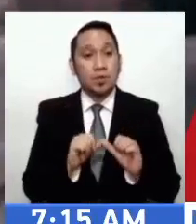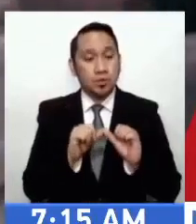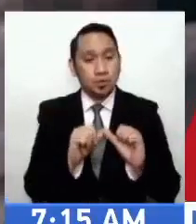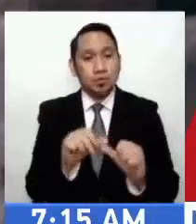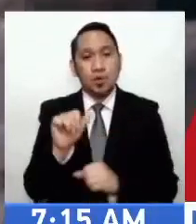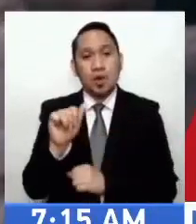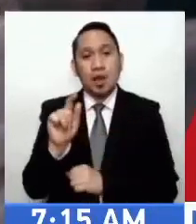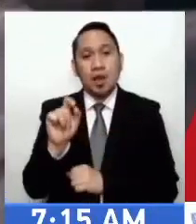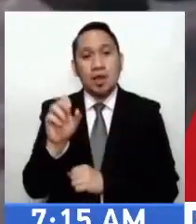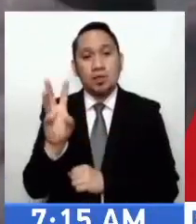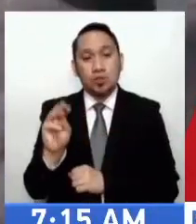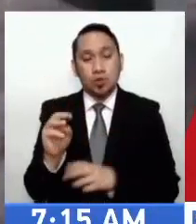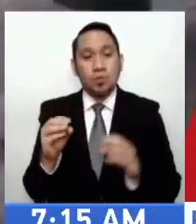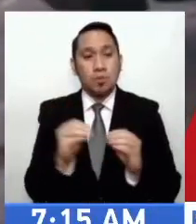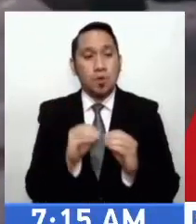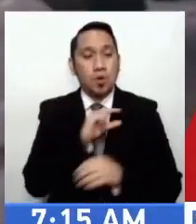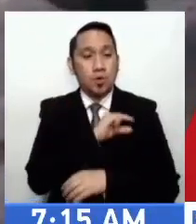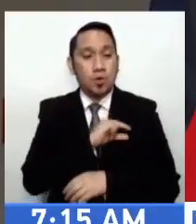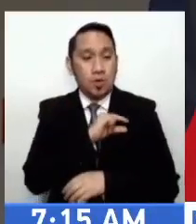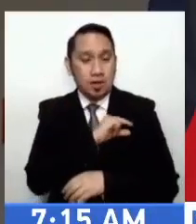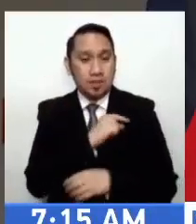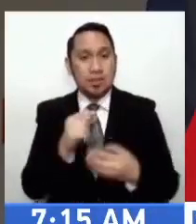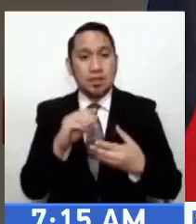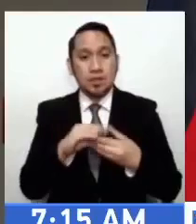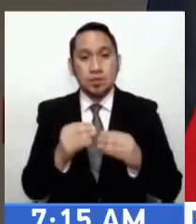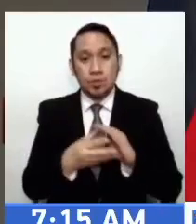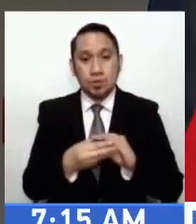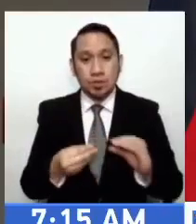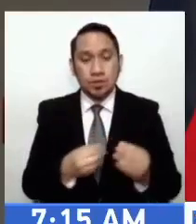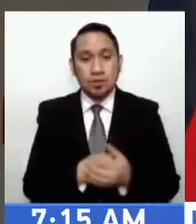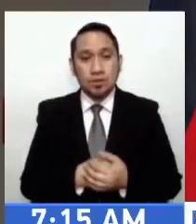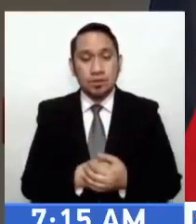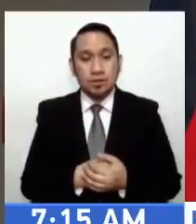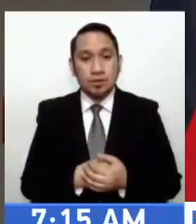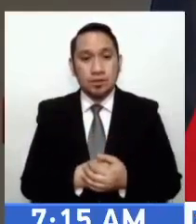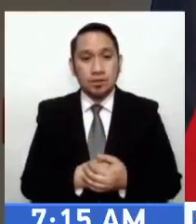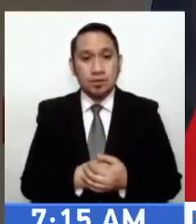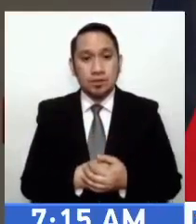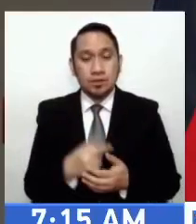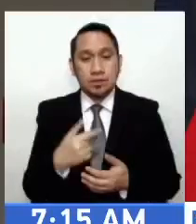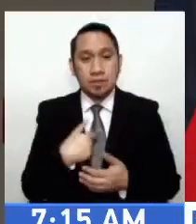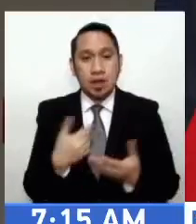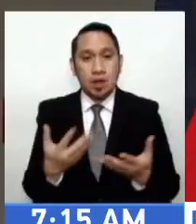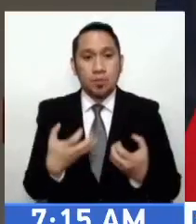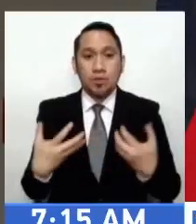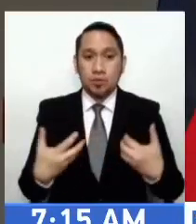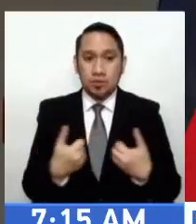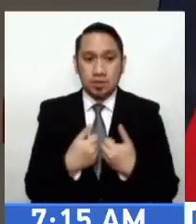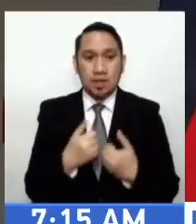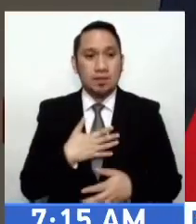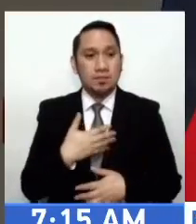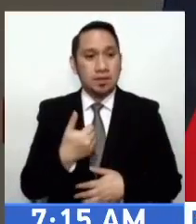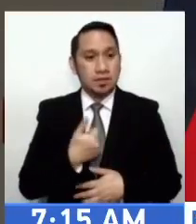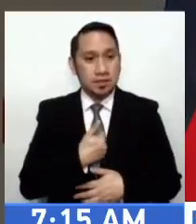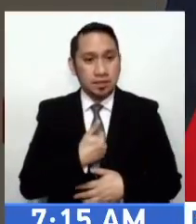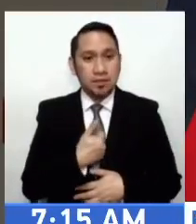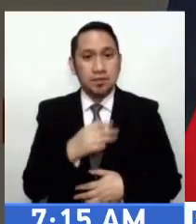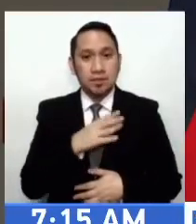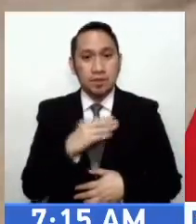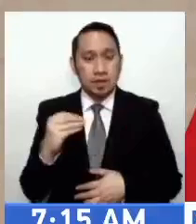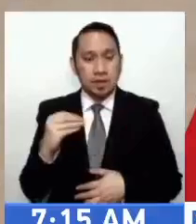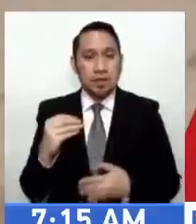mga makabuluhang storya at dokumentaryo. Gusto ko lang yung china-challenge yun yung sarili ko and also to take on more, I guess,